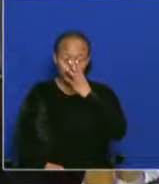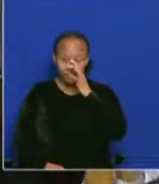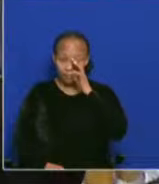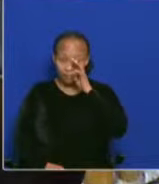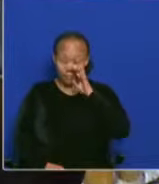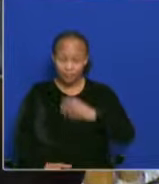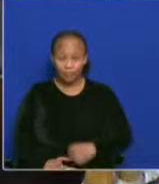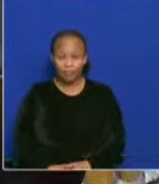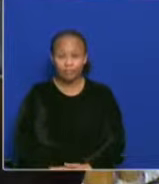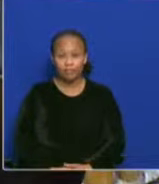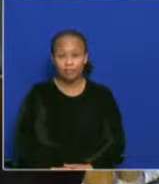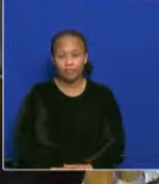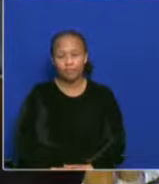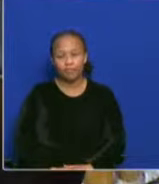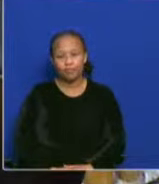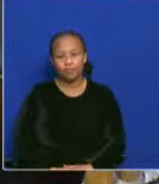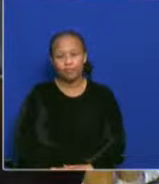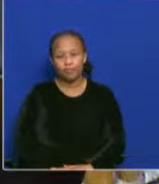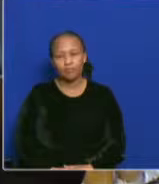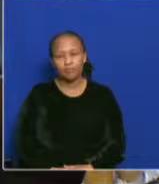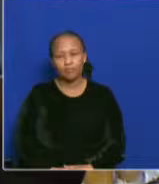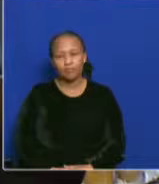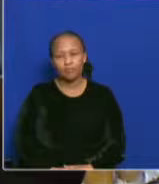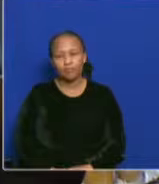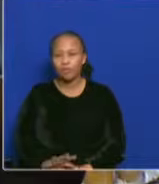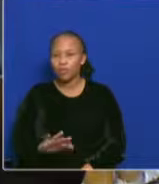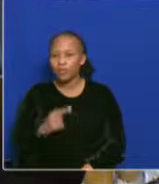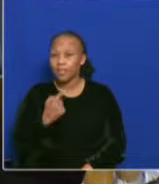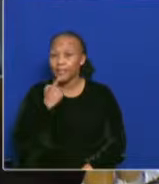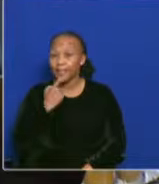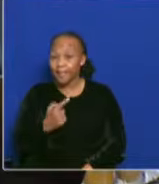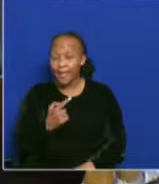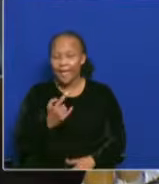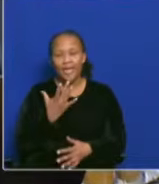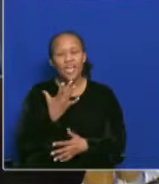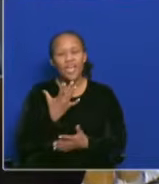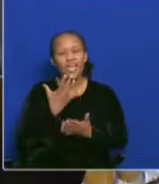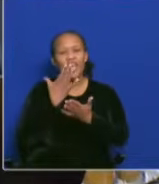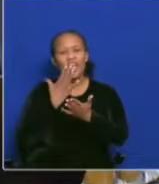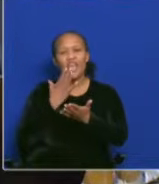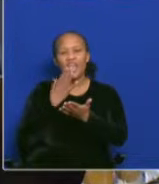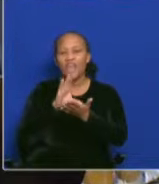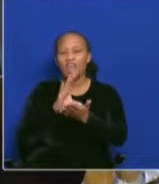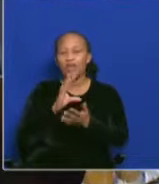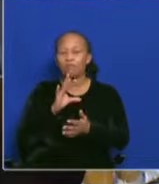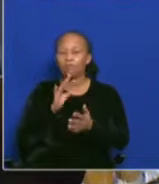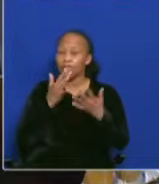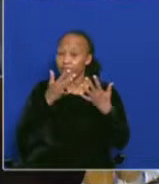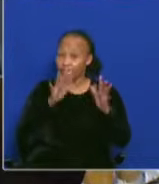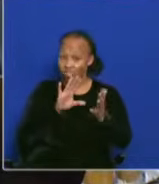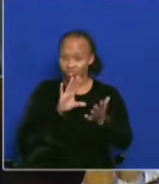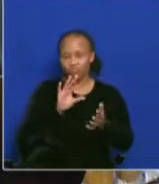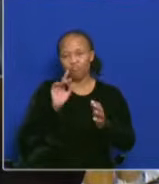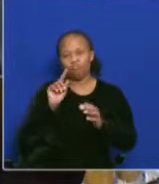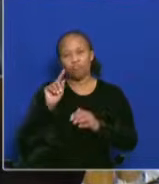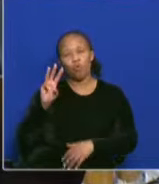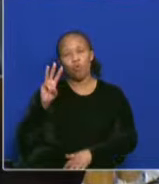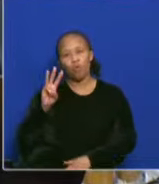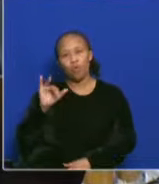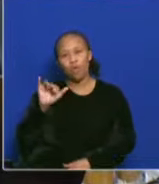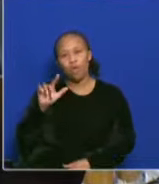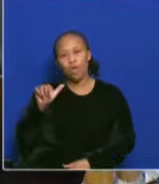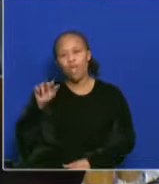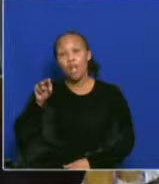In fact, it says that there was a cash contribution raised to pay out Mr. Williamson when he exited the